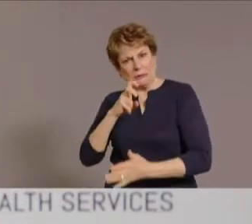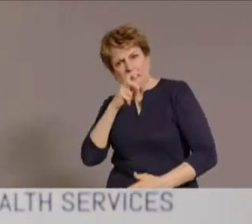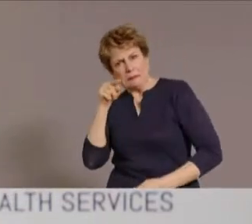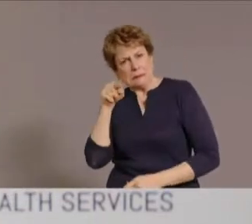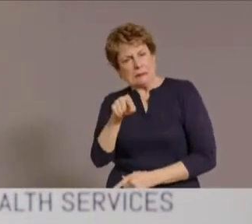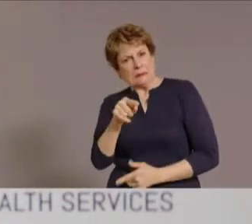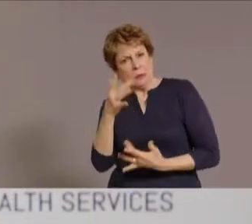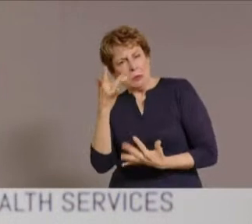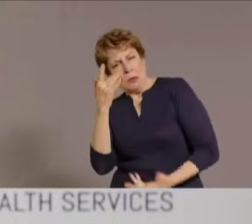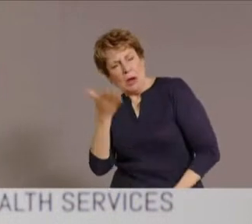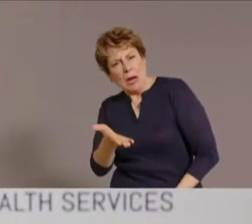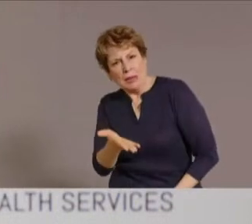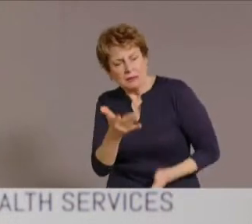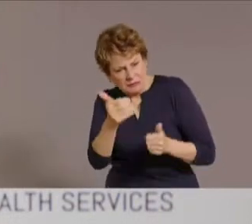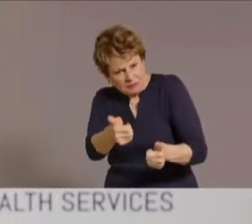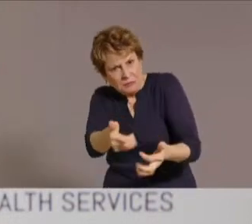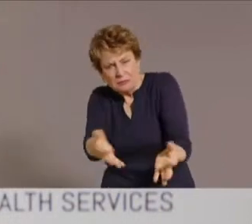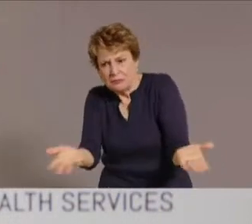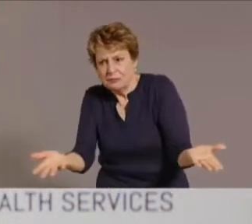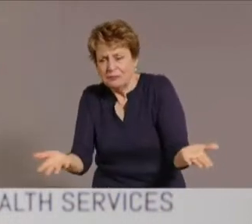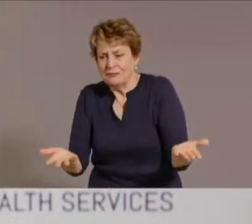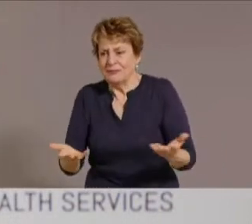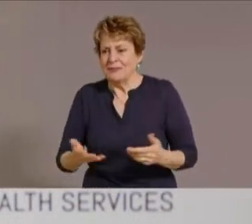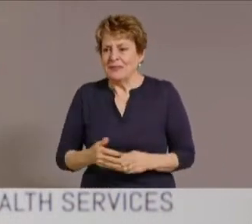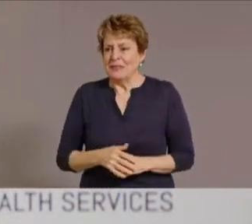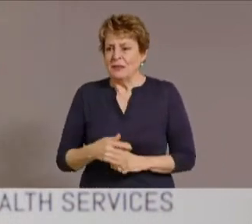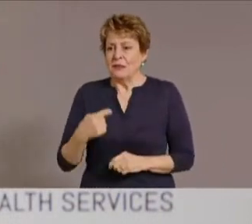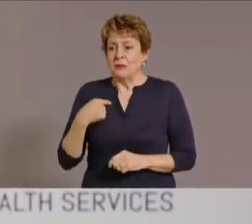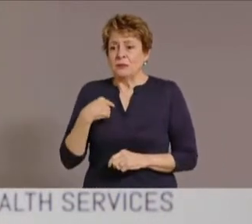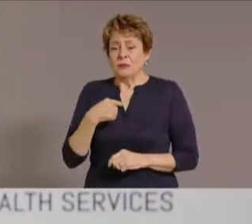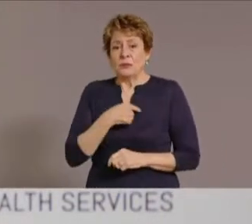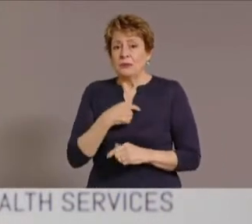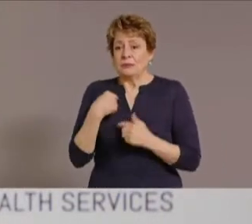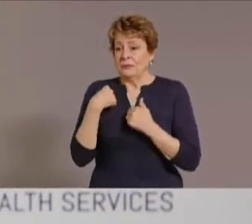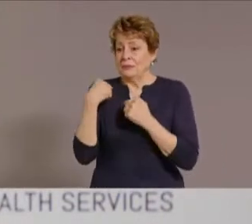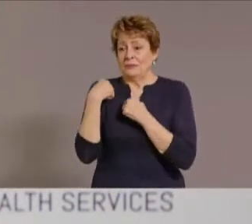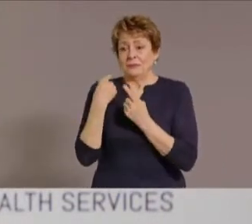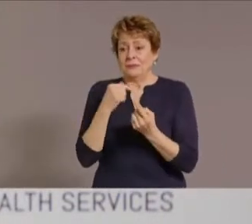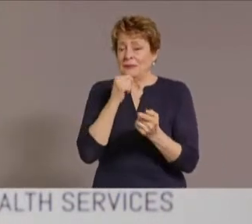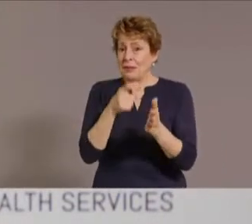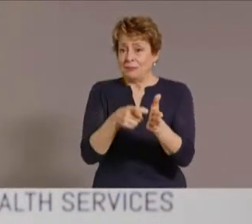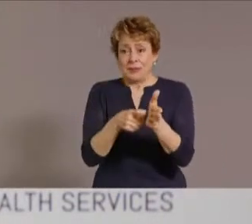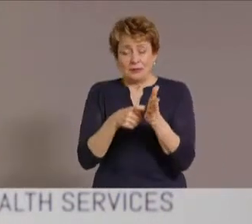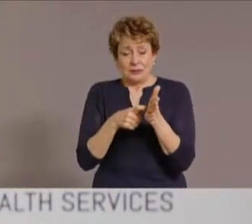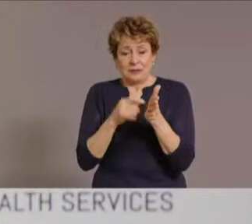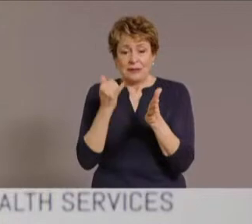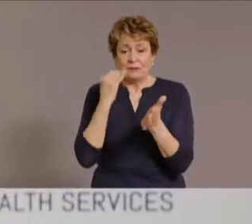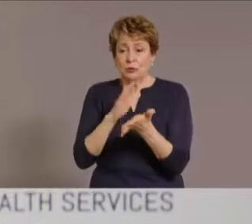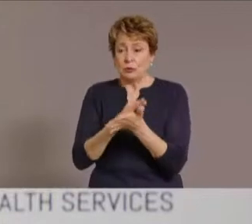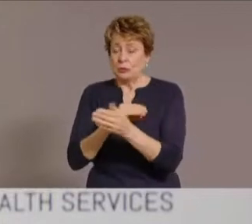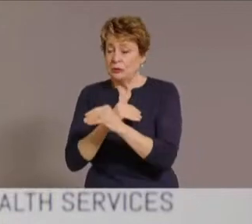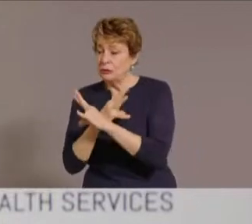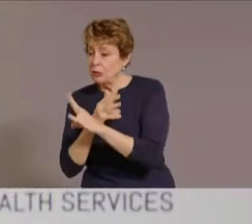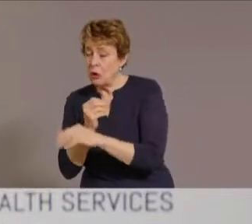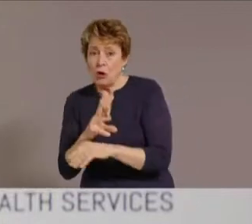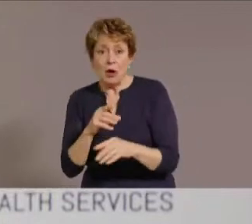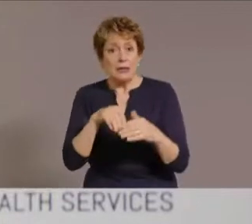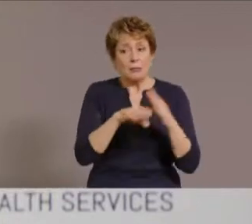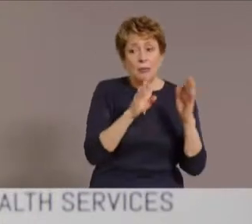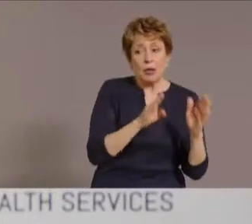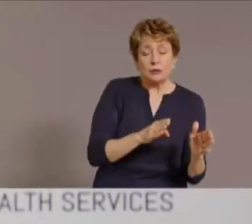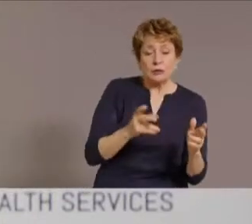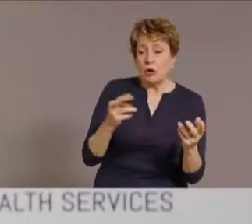make the decisions about whether, you know, we didn't mandate whether they were in virtual, in person, or hybrid. I mean, that was always a